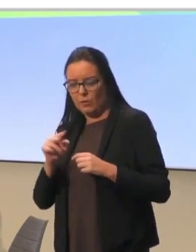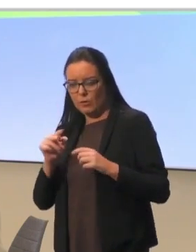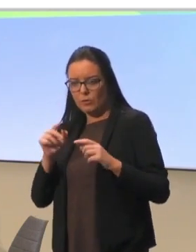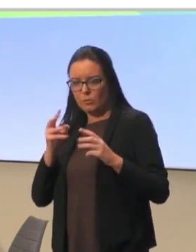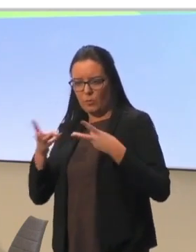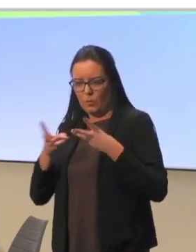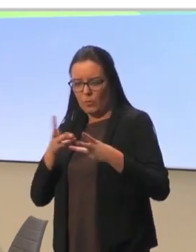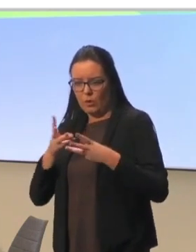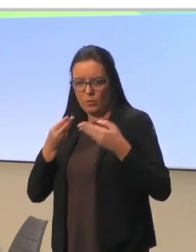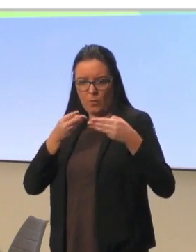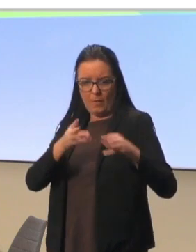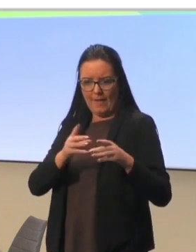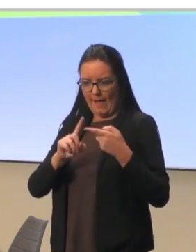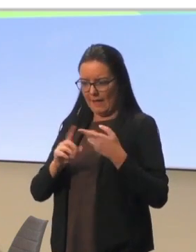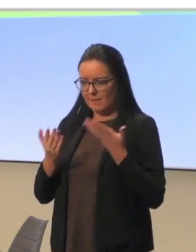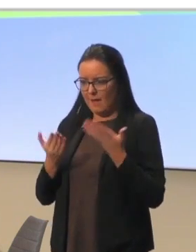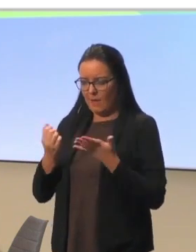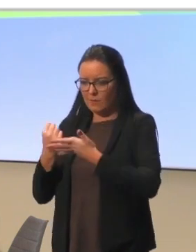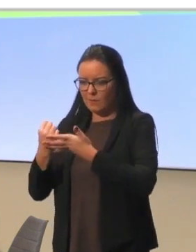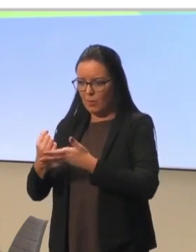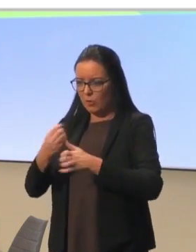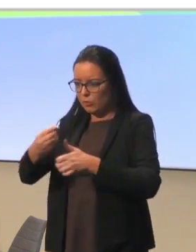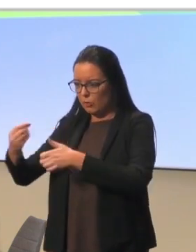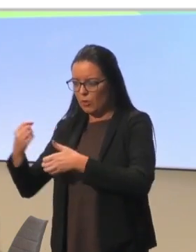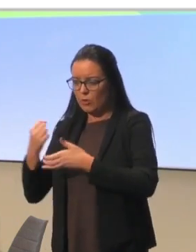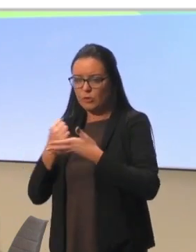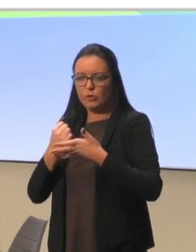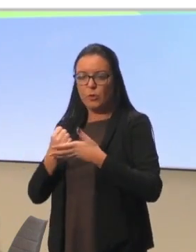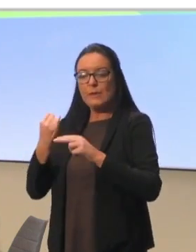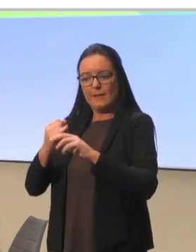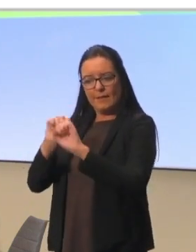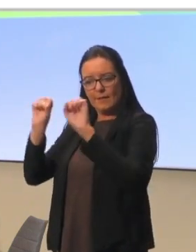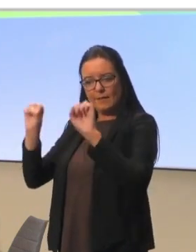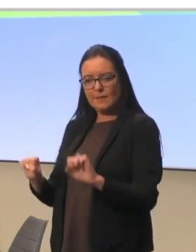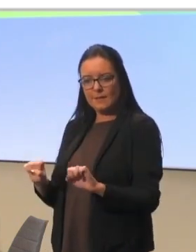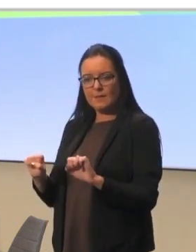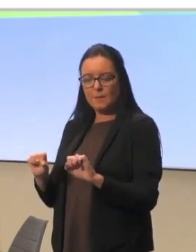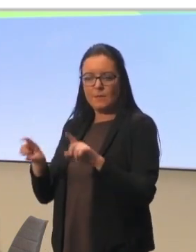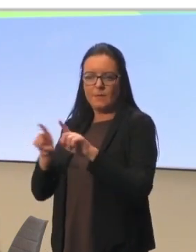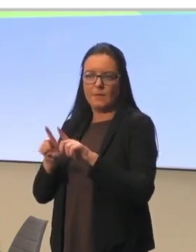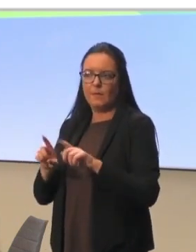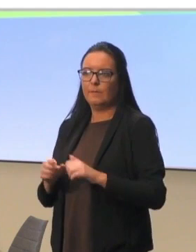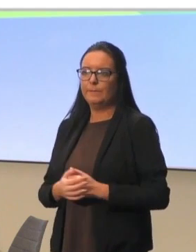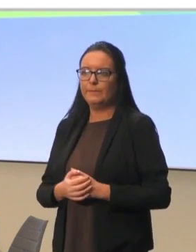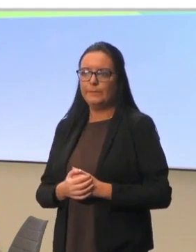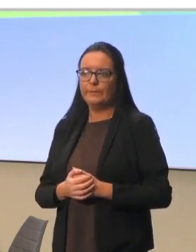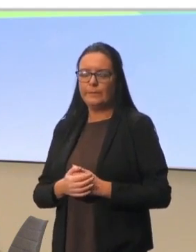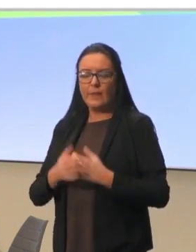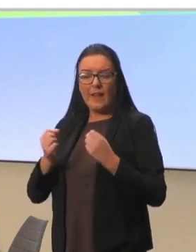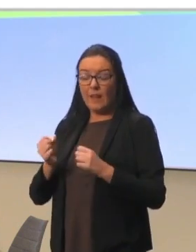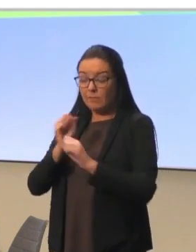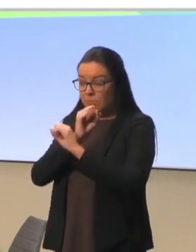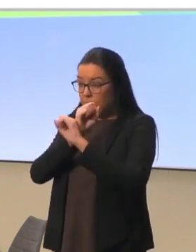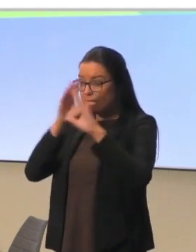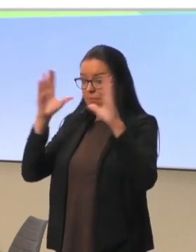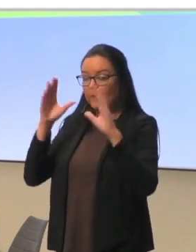can support other cohorts of students within the system. So it's a simple concept, and I just want